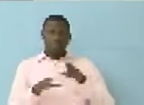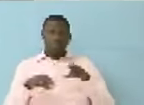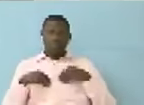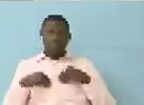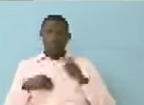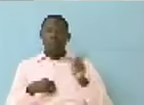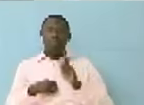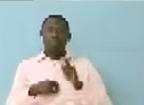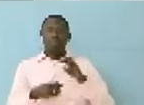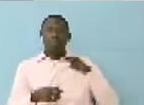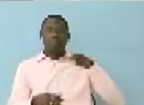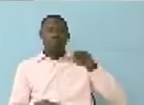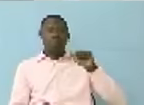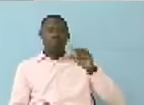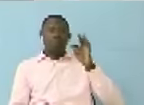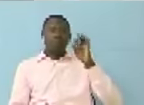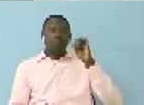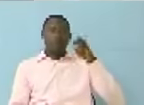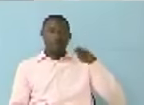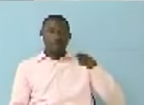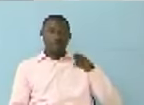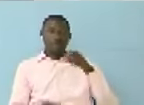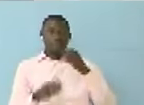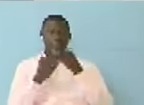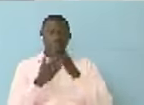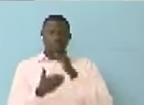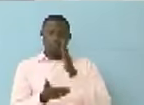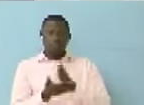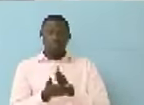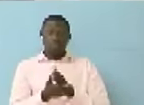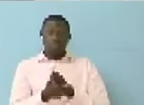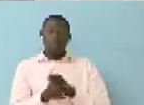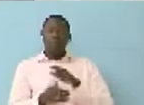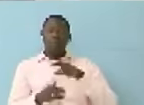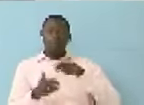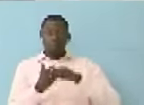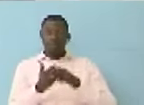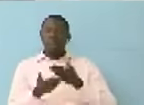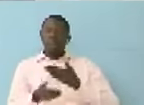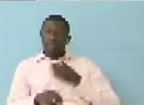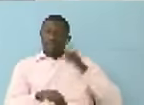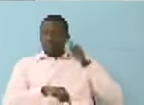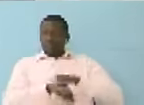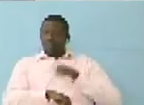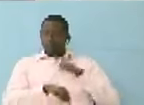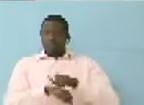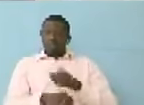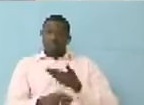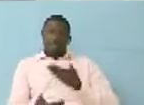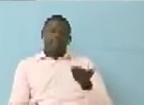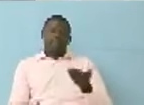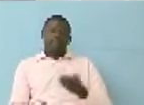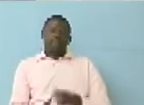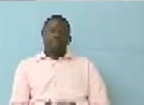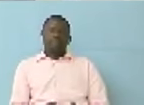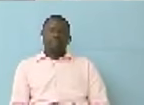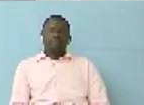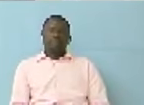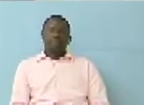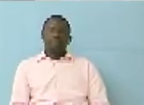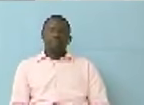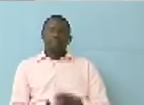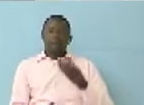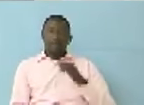fact true, that he was tortured. Mbeson na nyina ko Martin e memfo ko, ya enyi lipale. Take it from him. If I say not to my